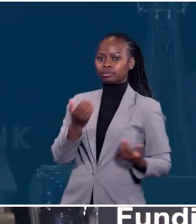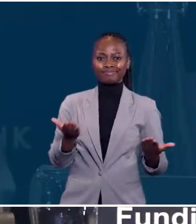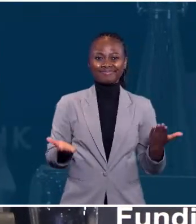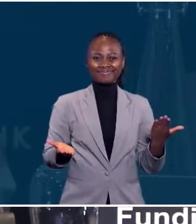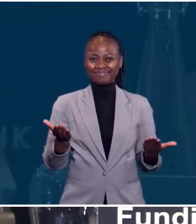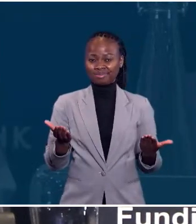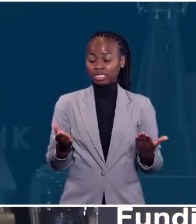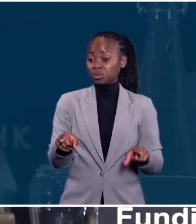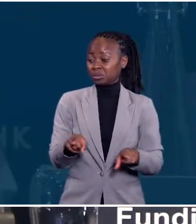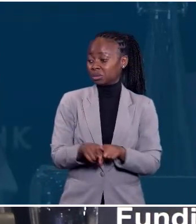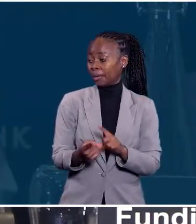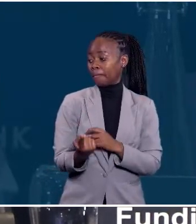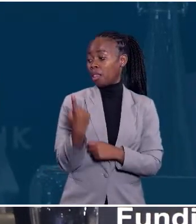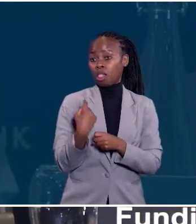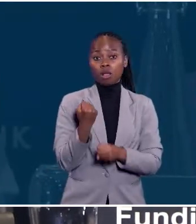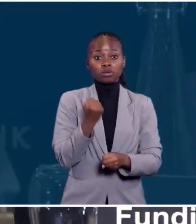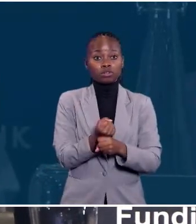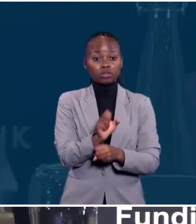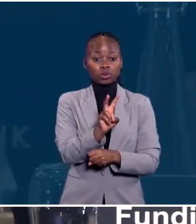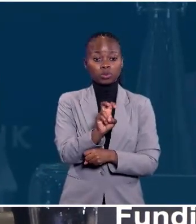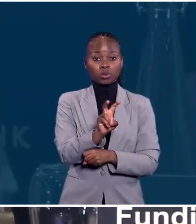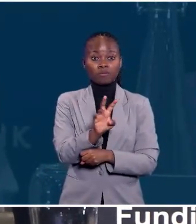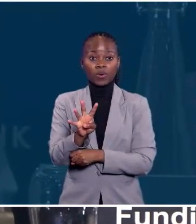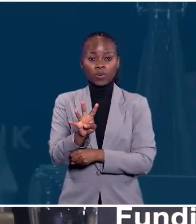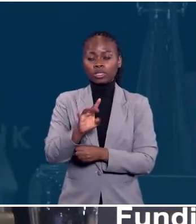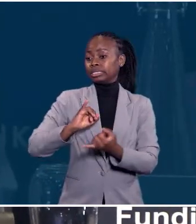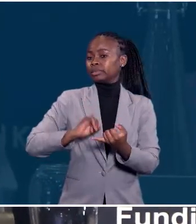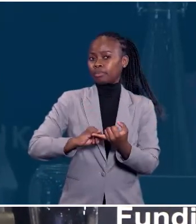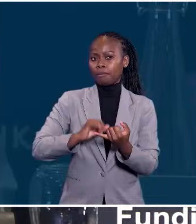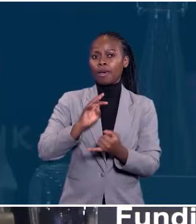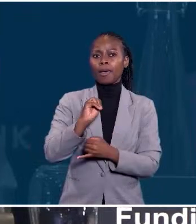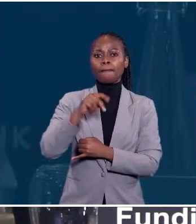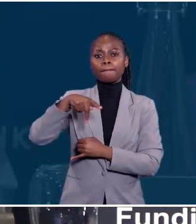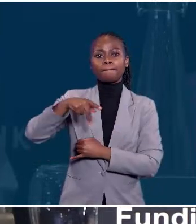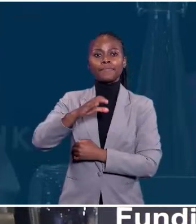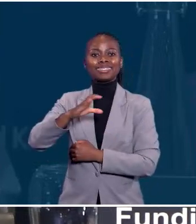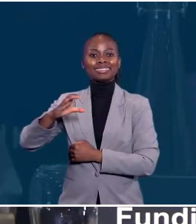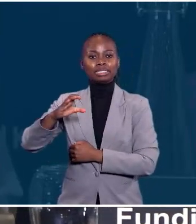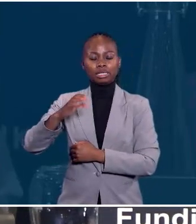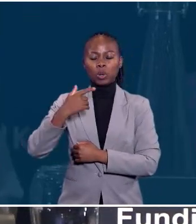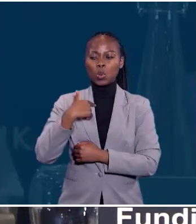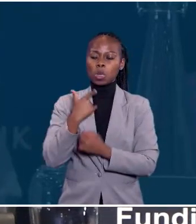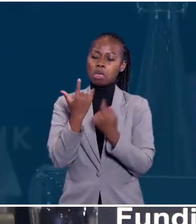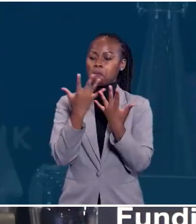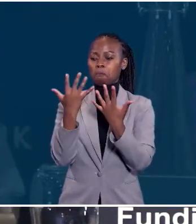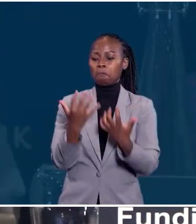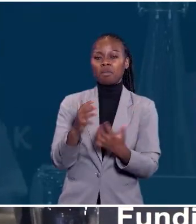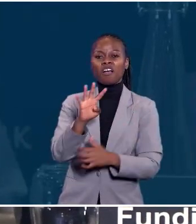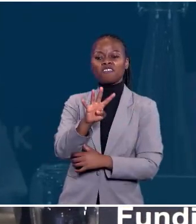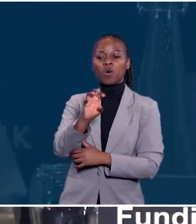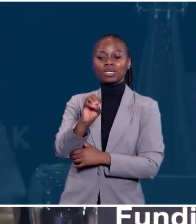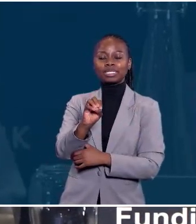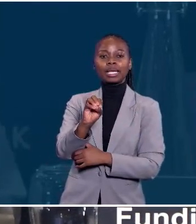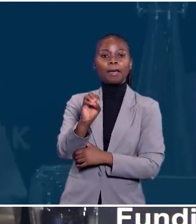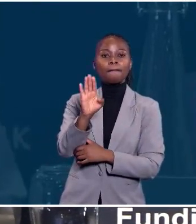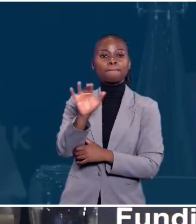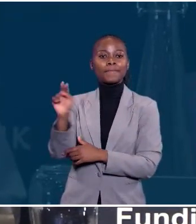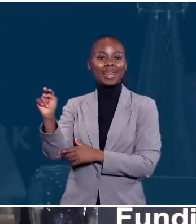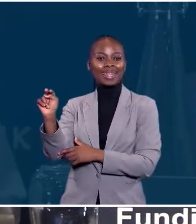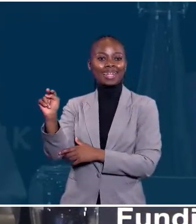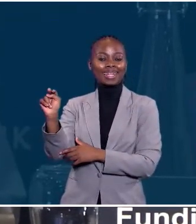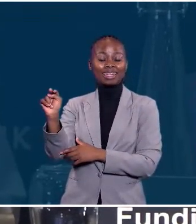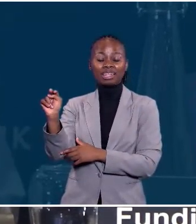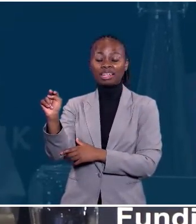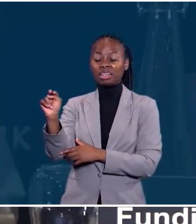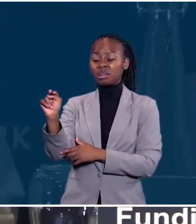MPC for 2024, we estimated around 40 billion. and going down to 21 in